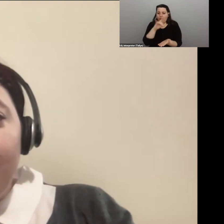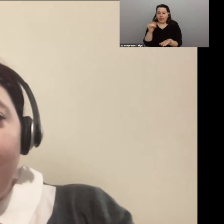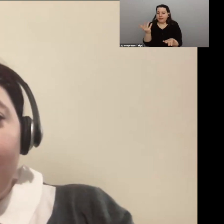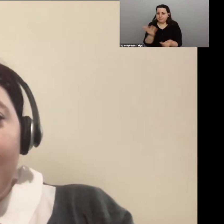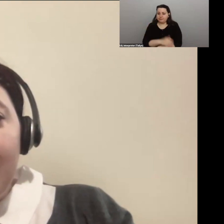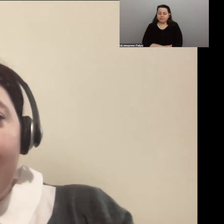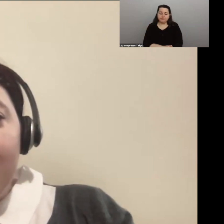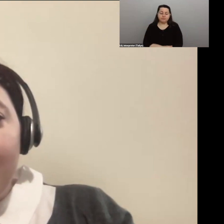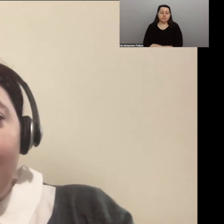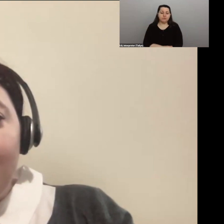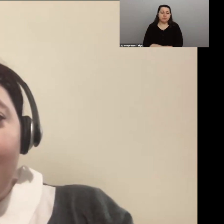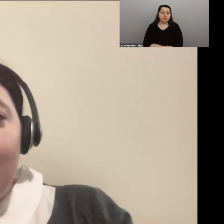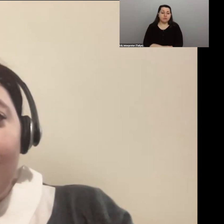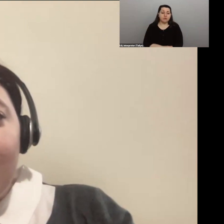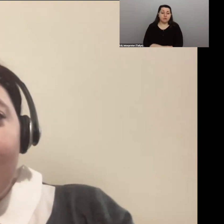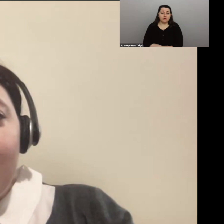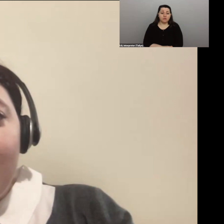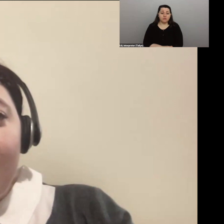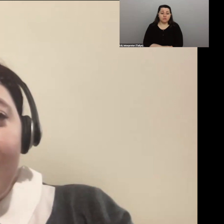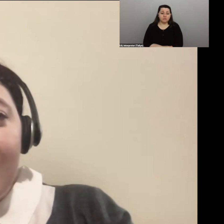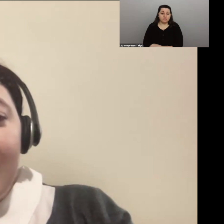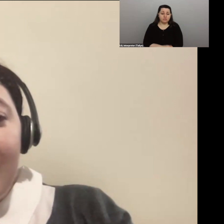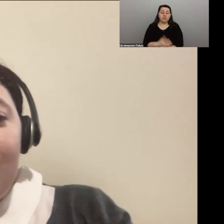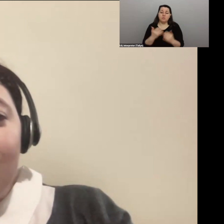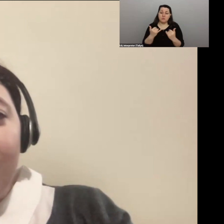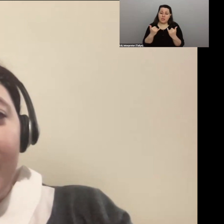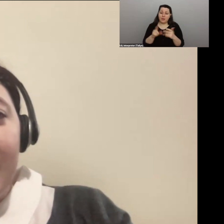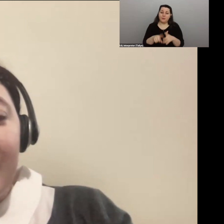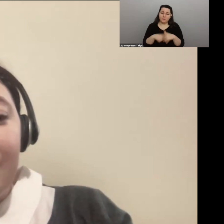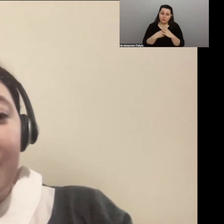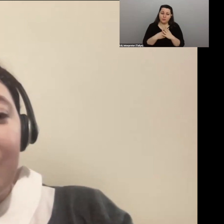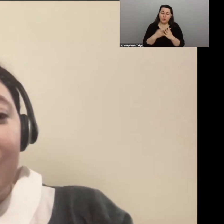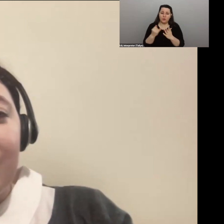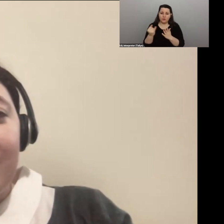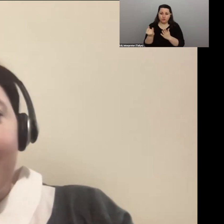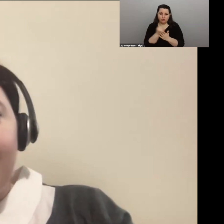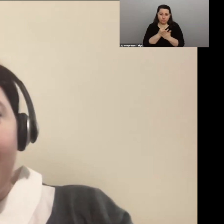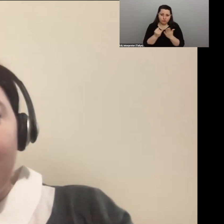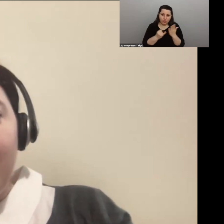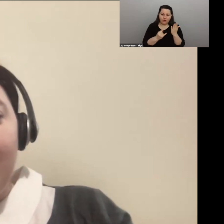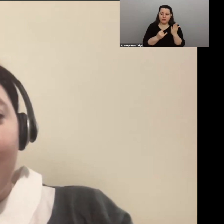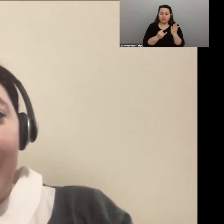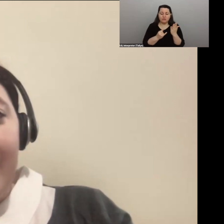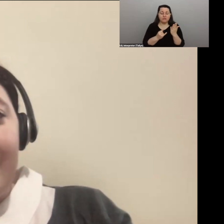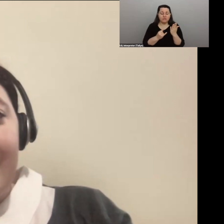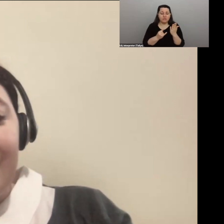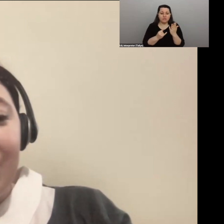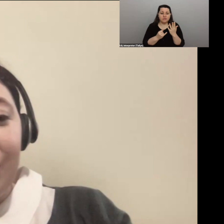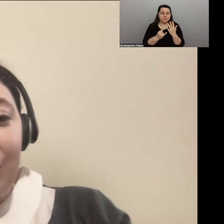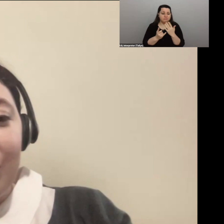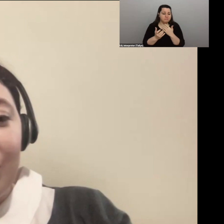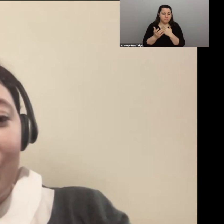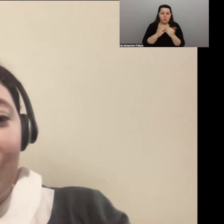So this would be a good time for you to start the drawing adventure in whatever way that